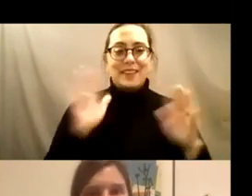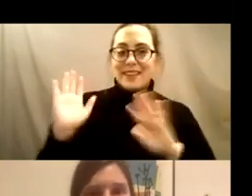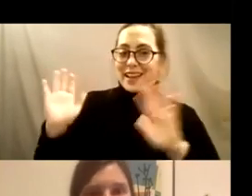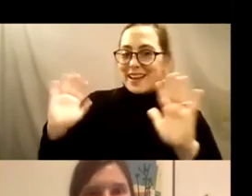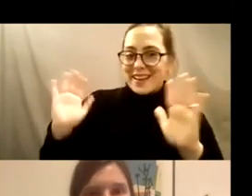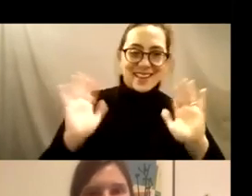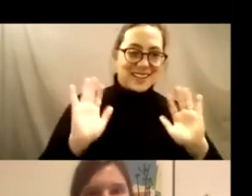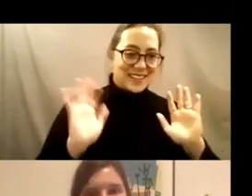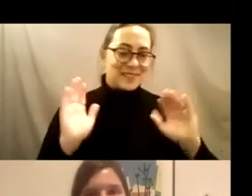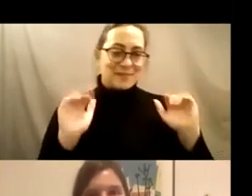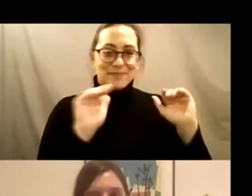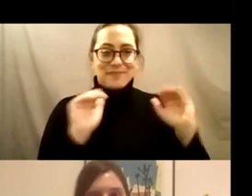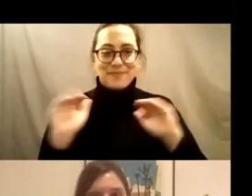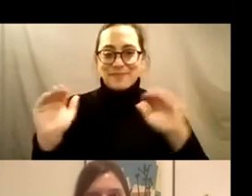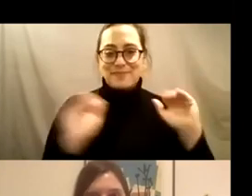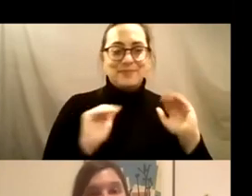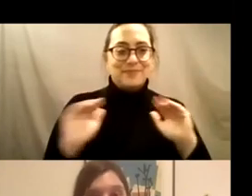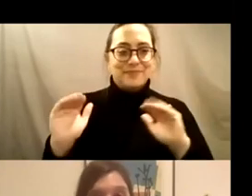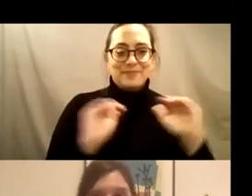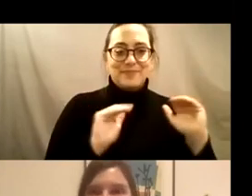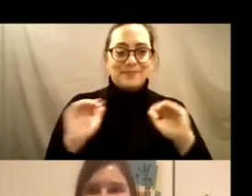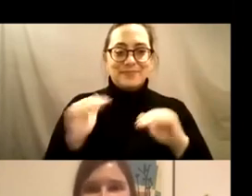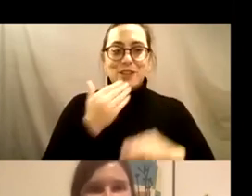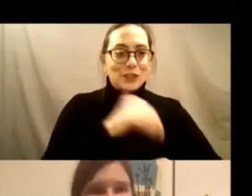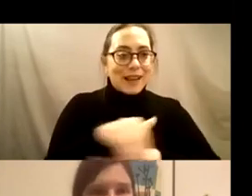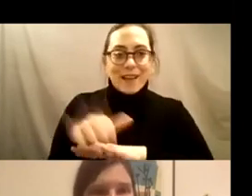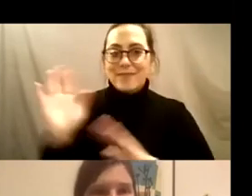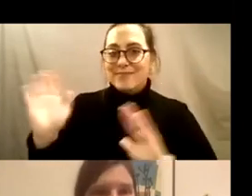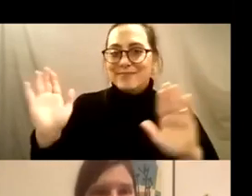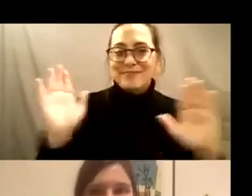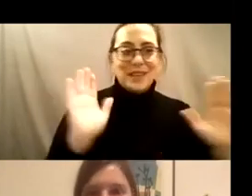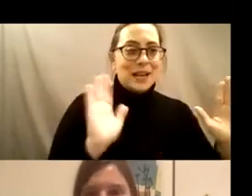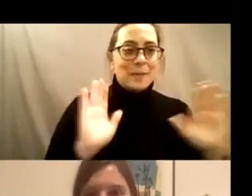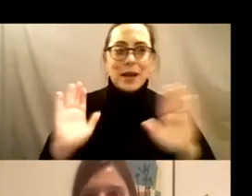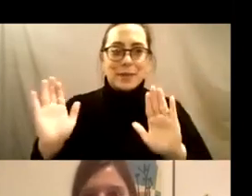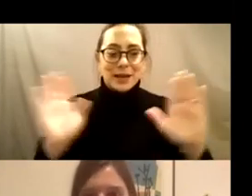Okay, bye. Good night. Thank you. Bye. Good night.